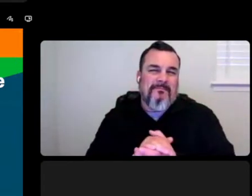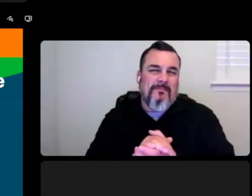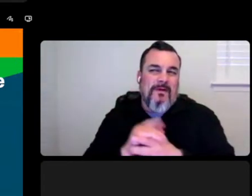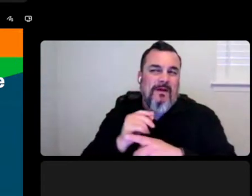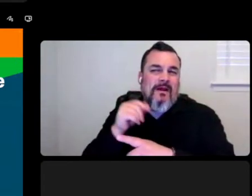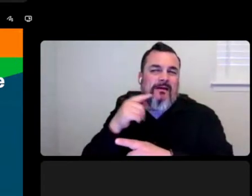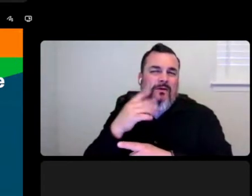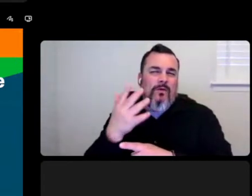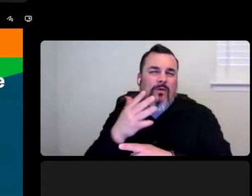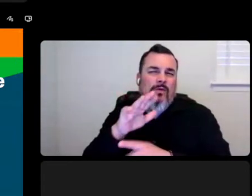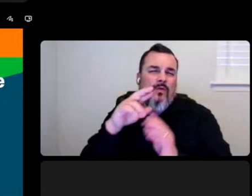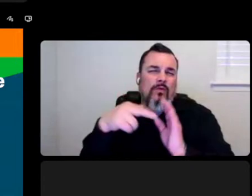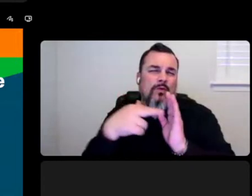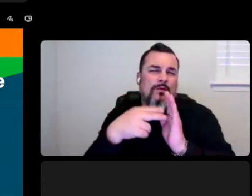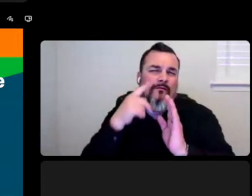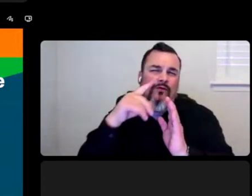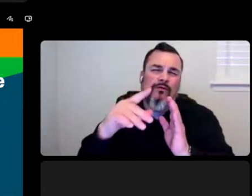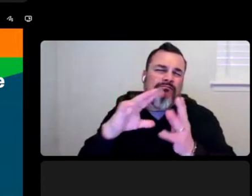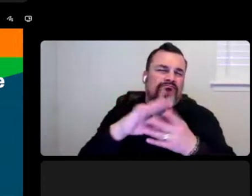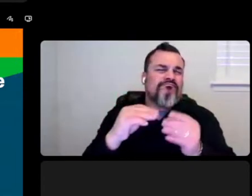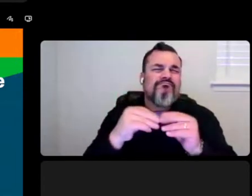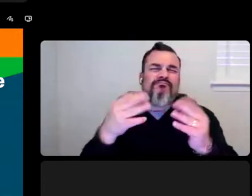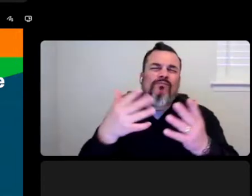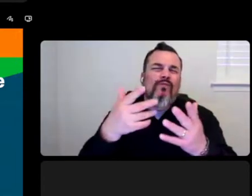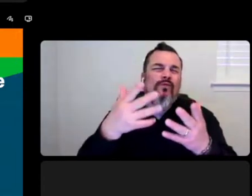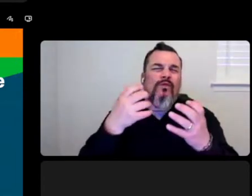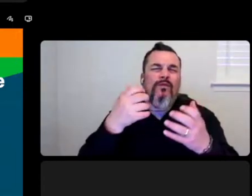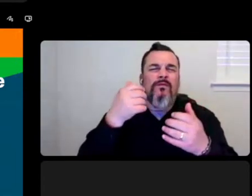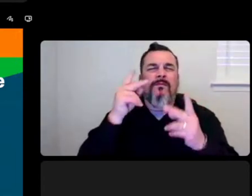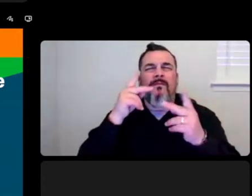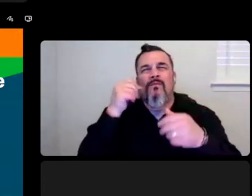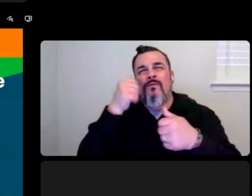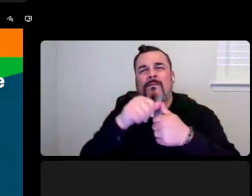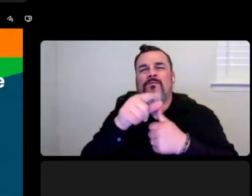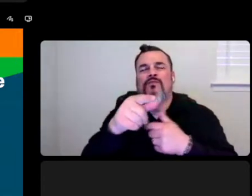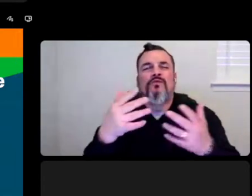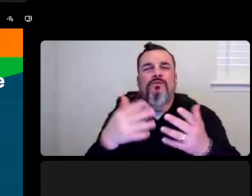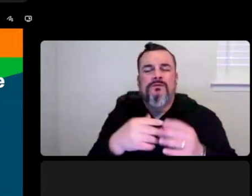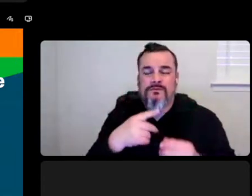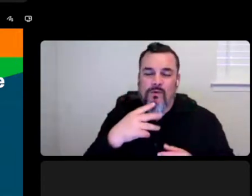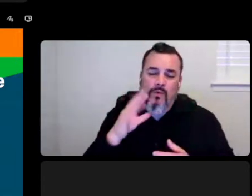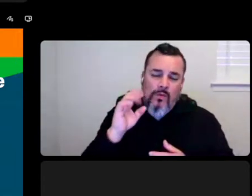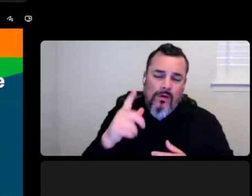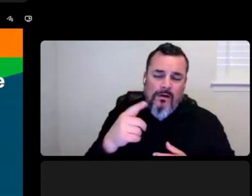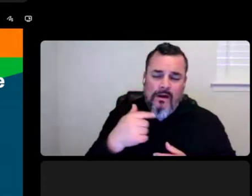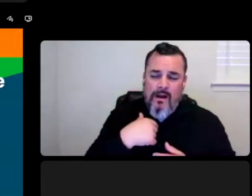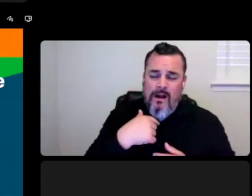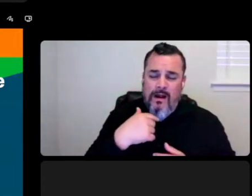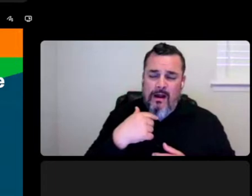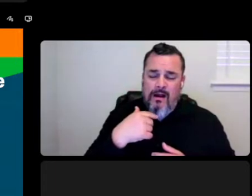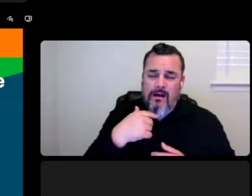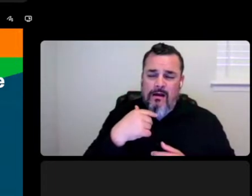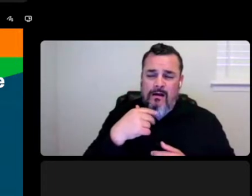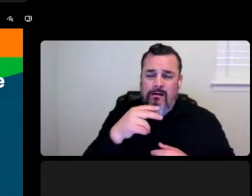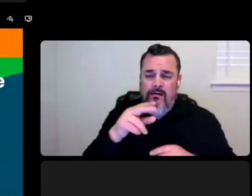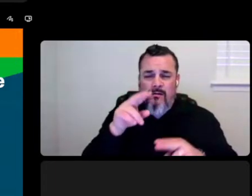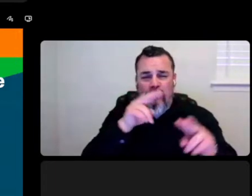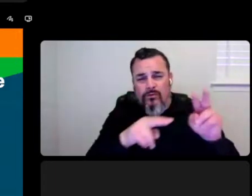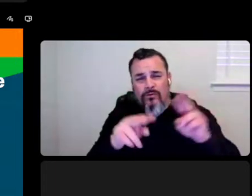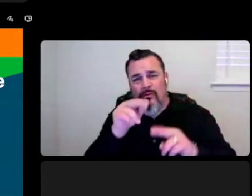be for your legacy? What would you like to leave behind, Frank, when your time is done? Well, I look at